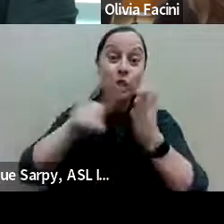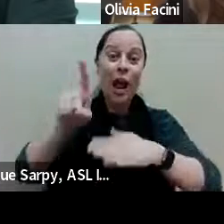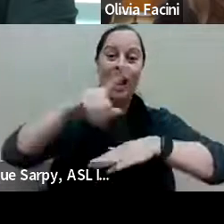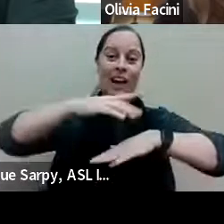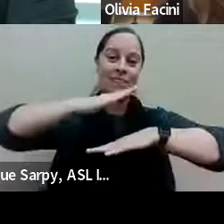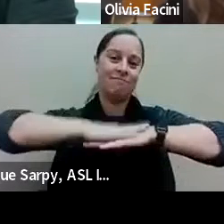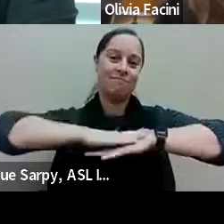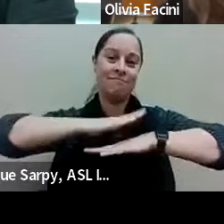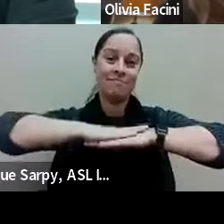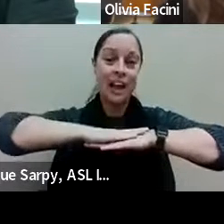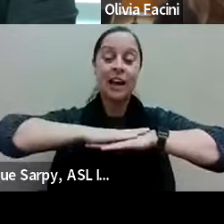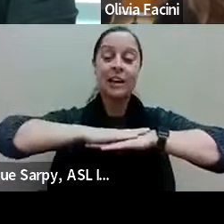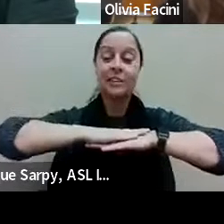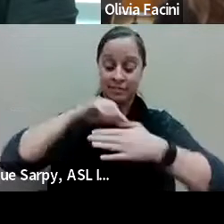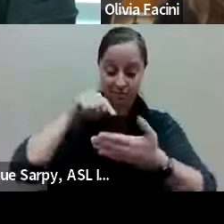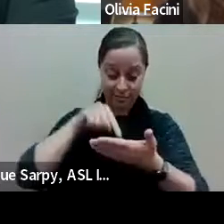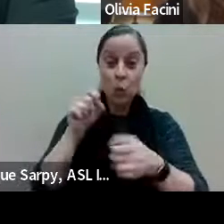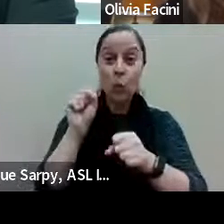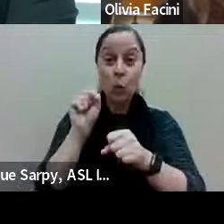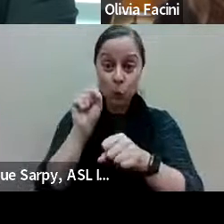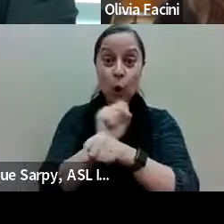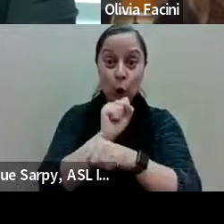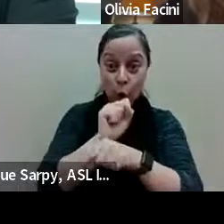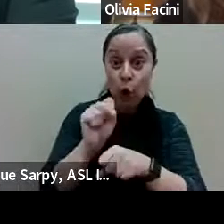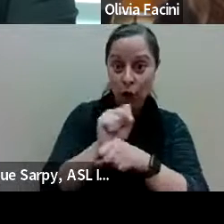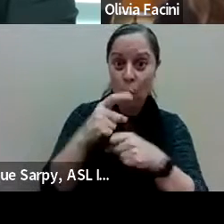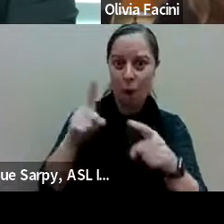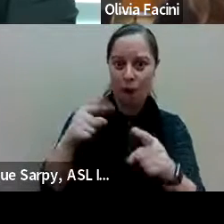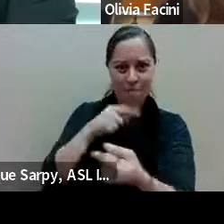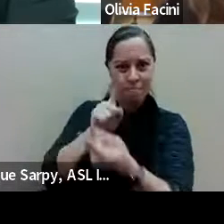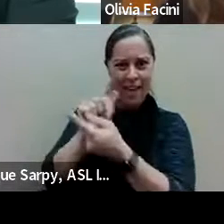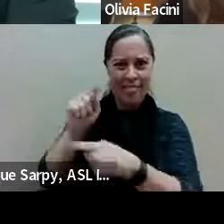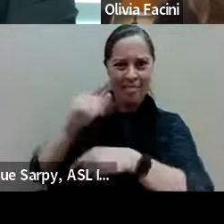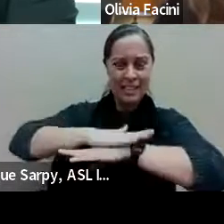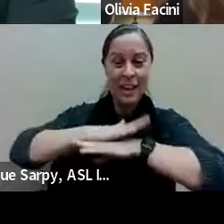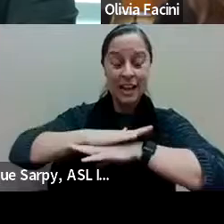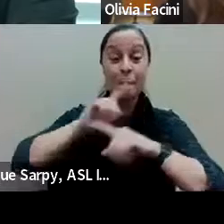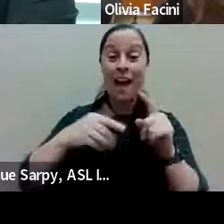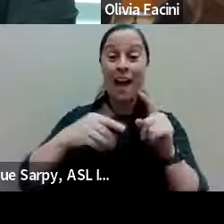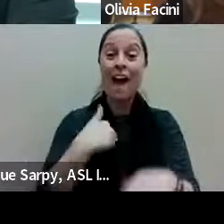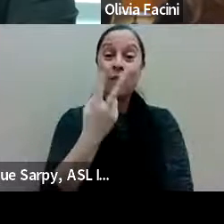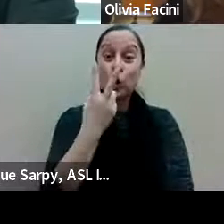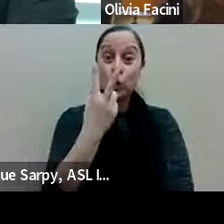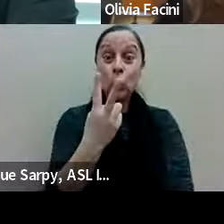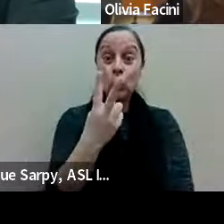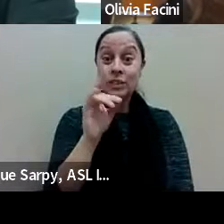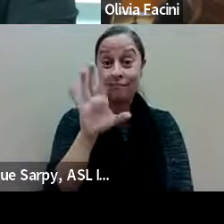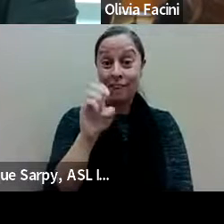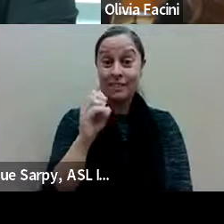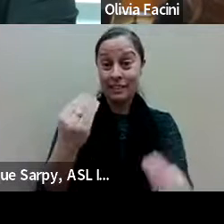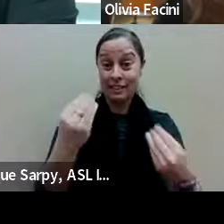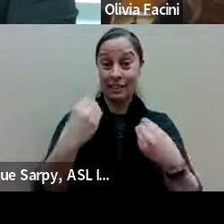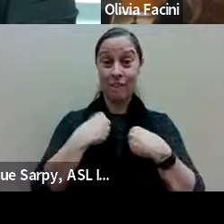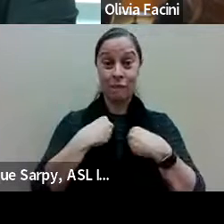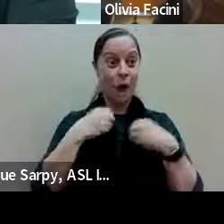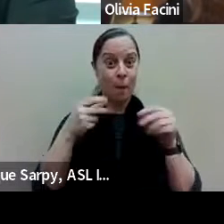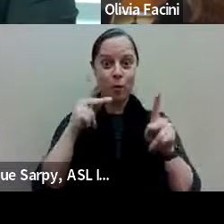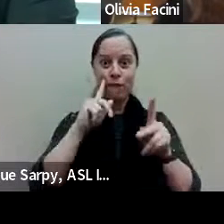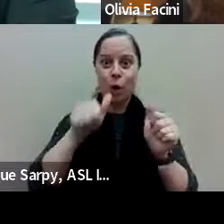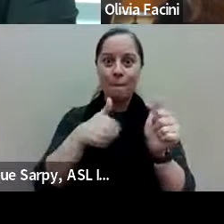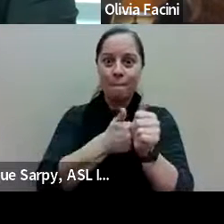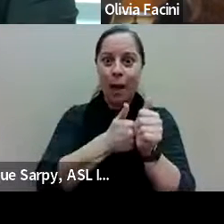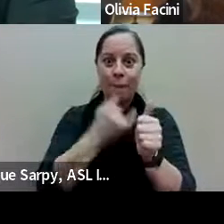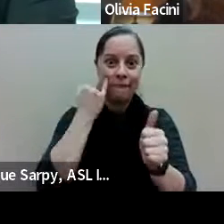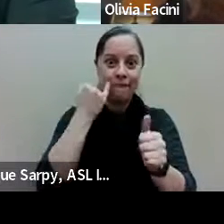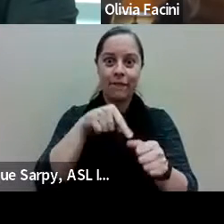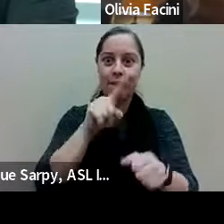before I go walk to the theater. But having 2 devices gives me a backup. The third thing that I